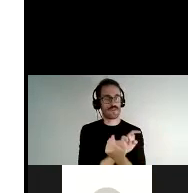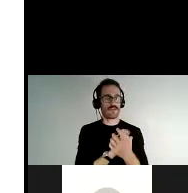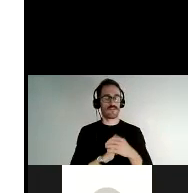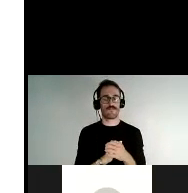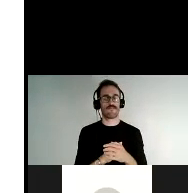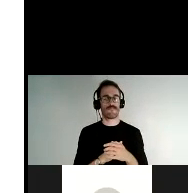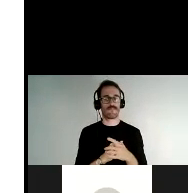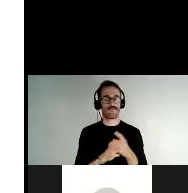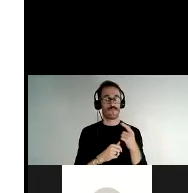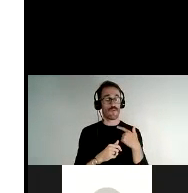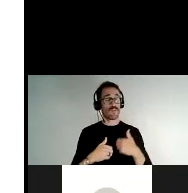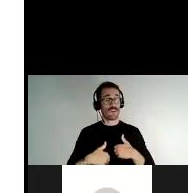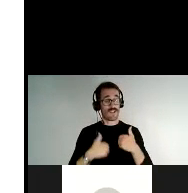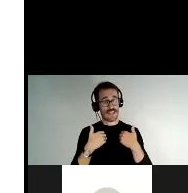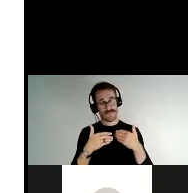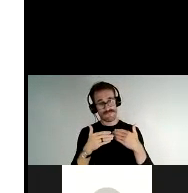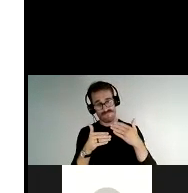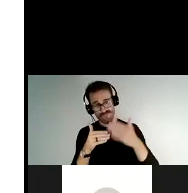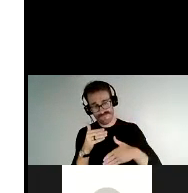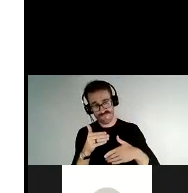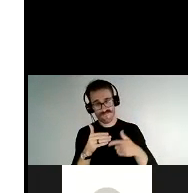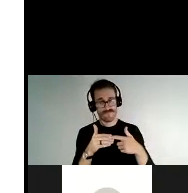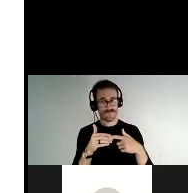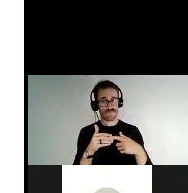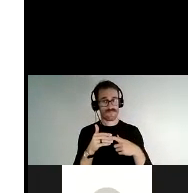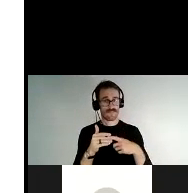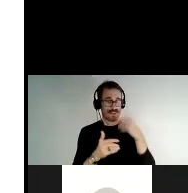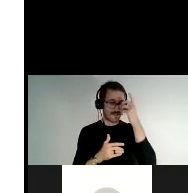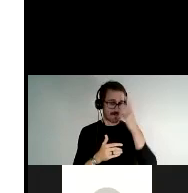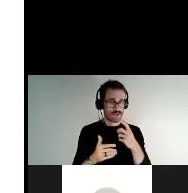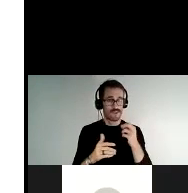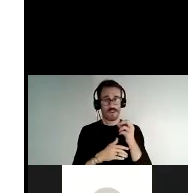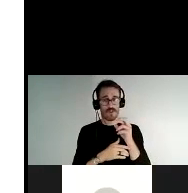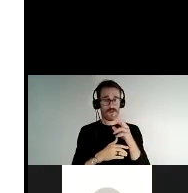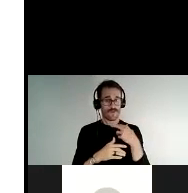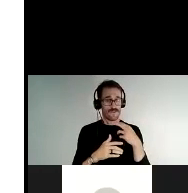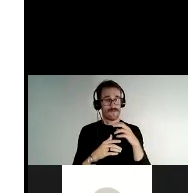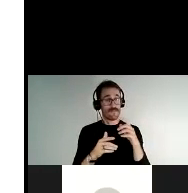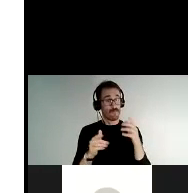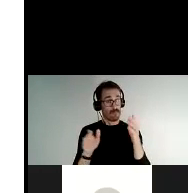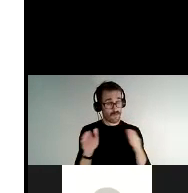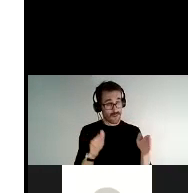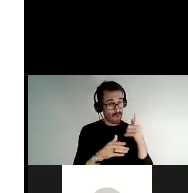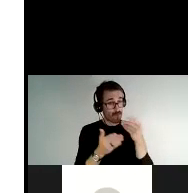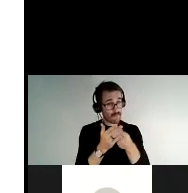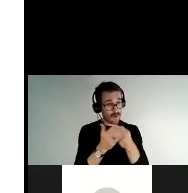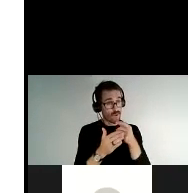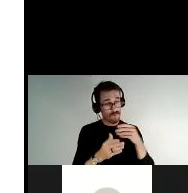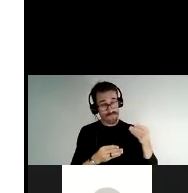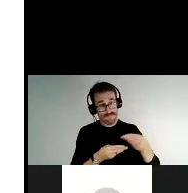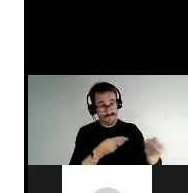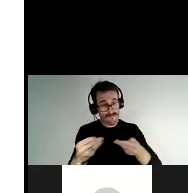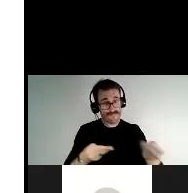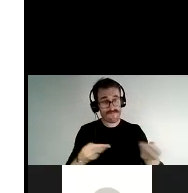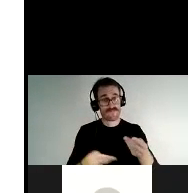if you have dementia, estate planning, estranged biological family, no children, how do you move